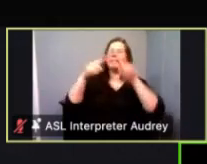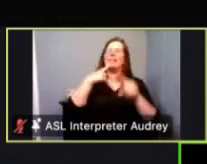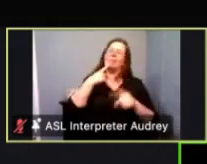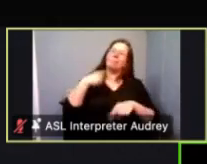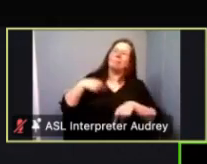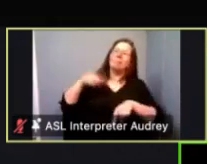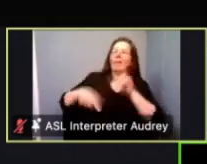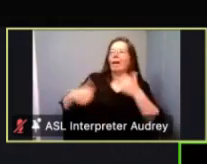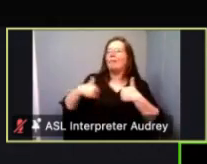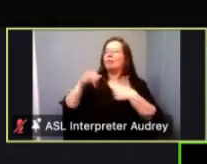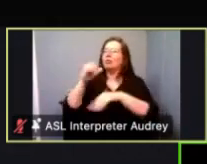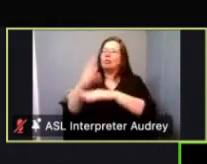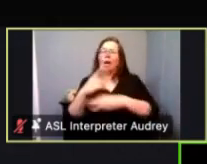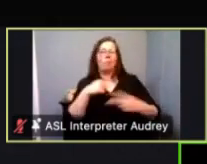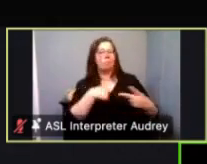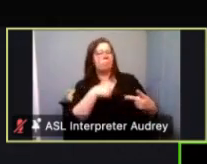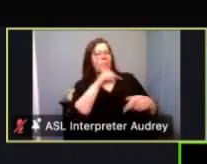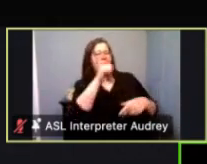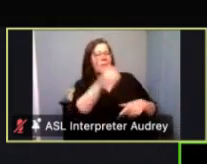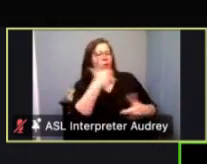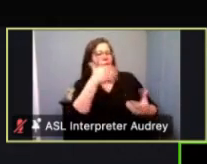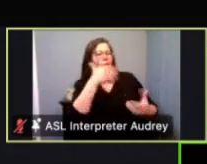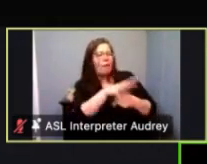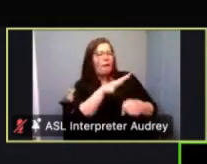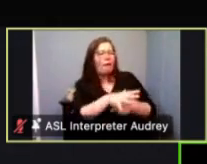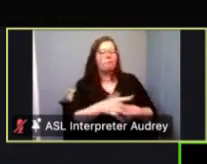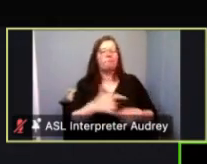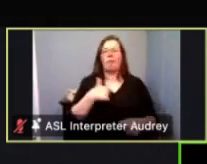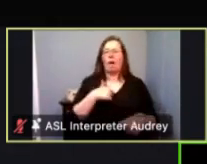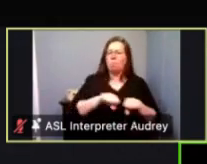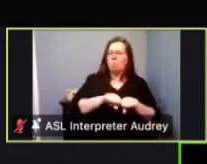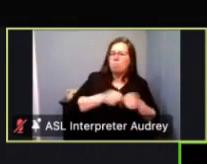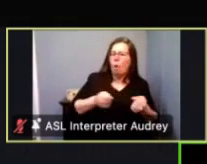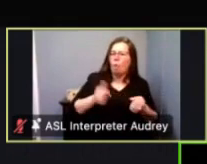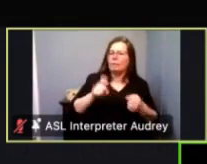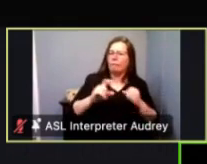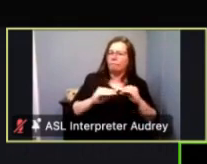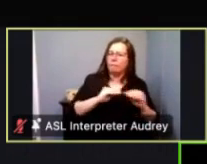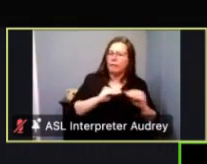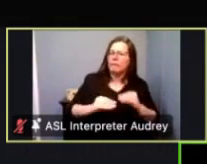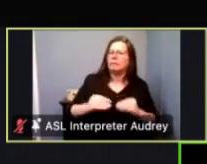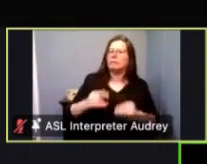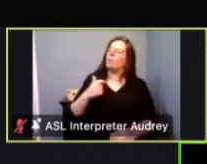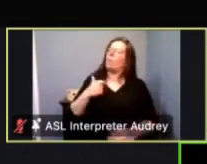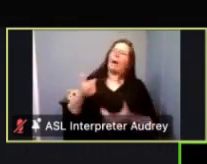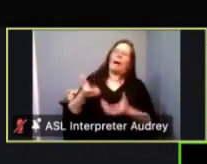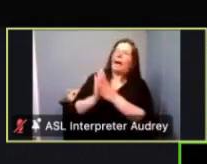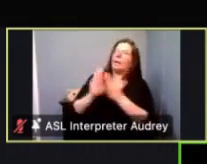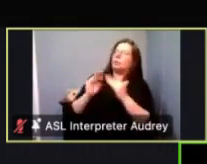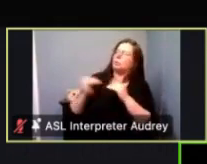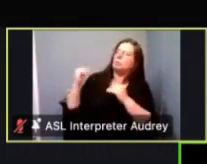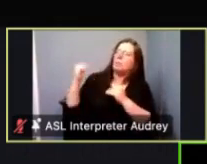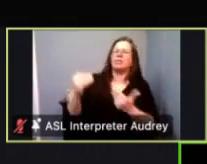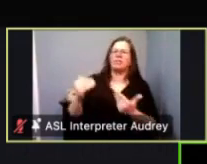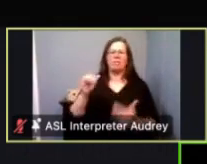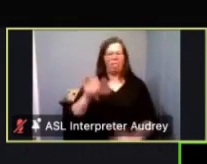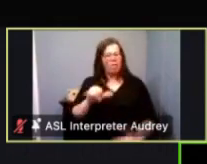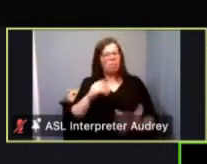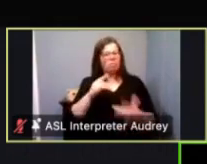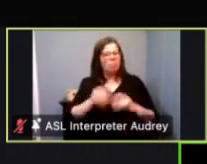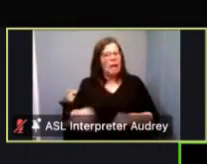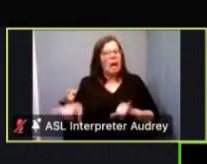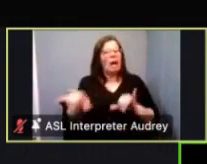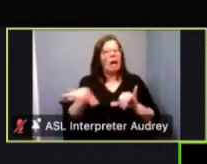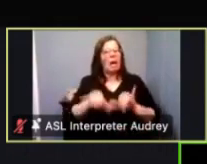I'm broken and need to be fixed. I'm asking for too much." And these are really common thoughts of a person who may